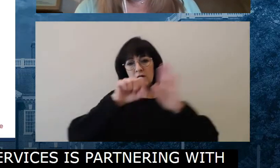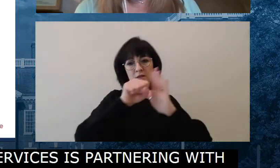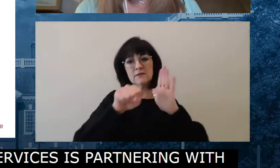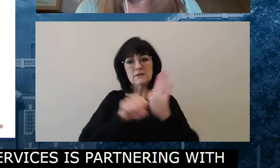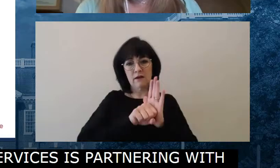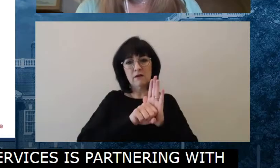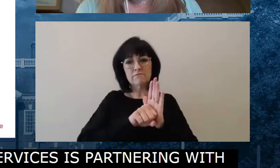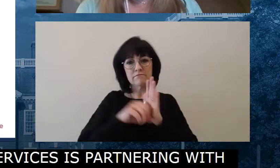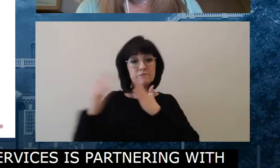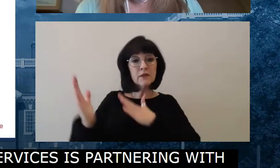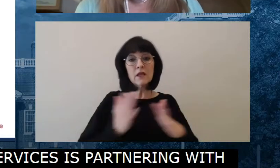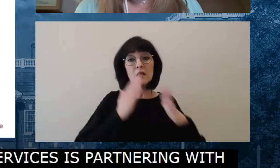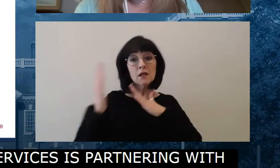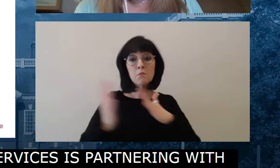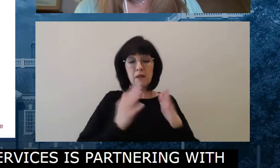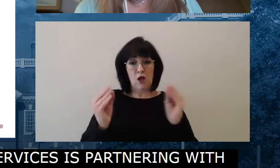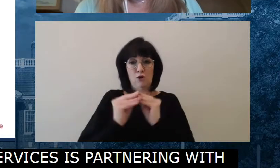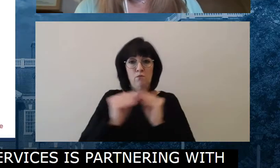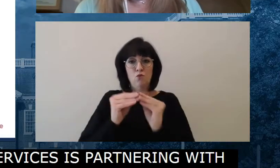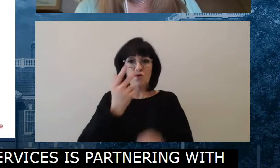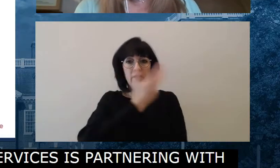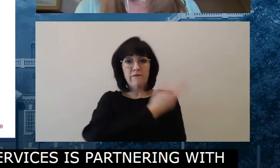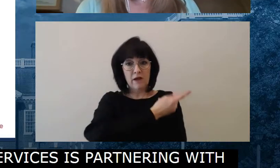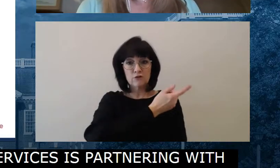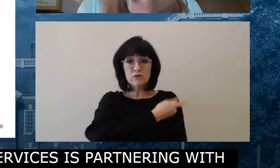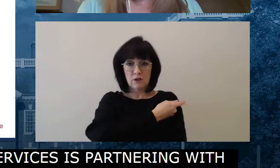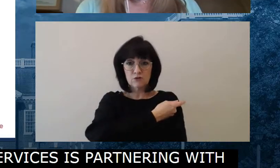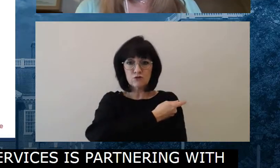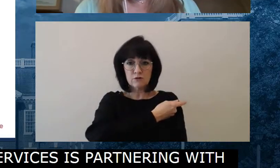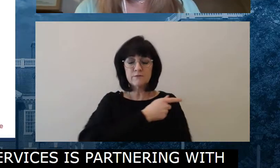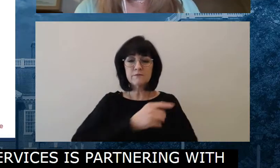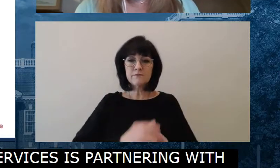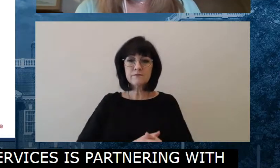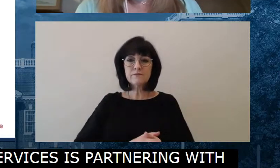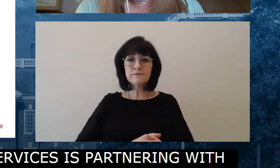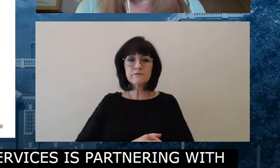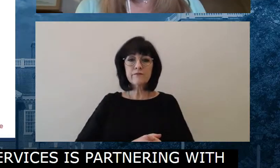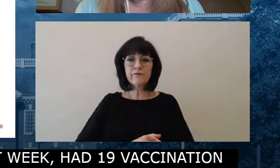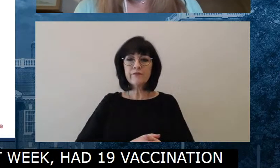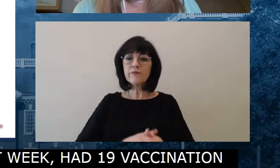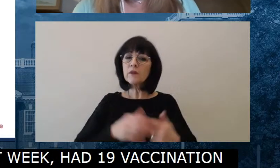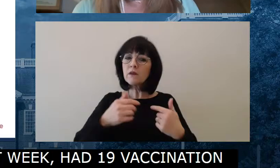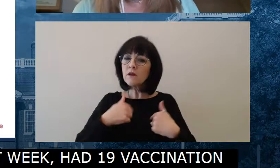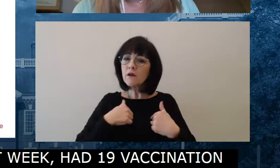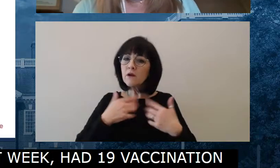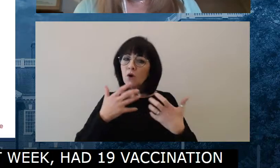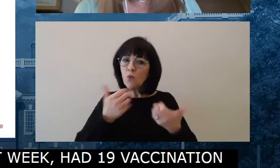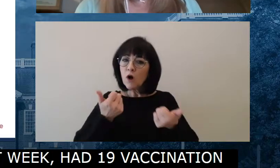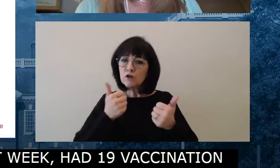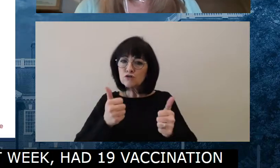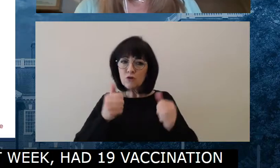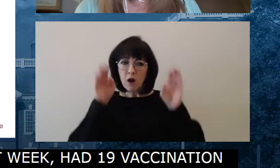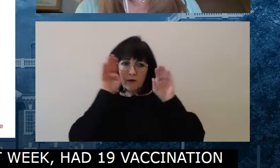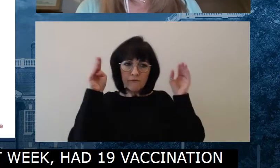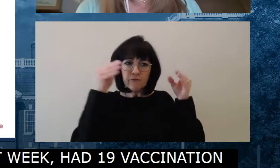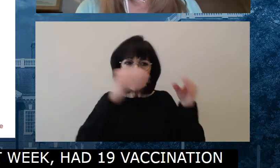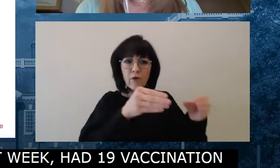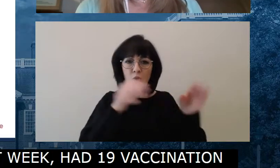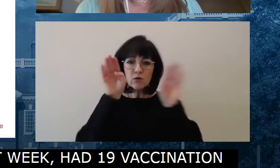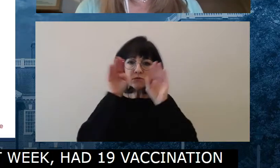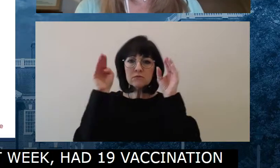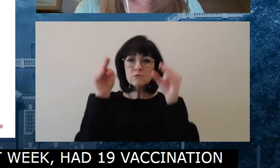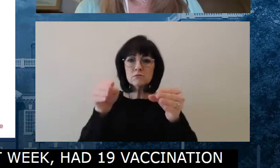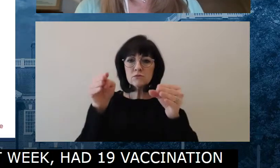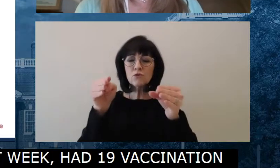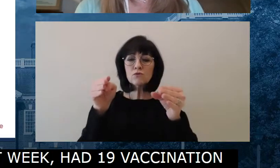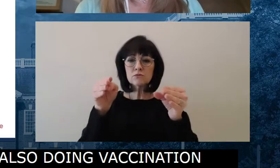more vaccination where we are doing targeted outreach and vaccinating individuals in